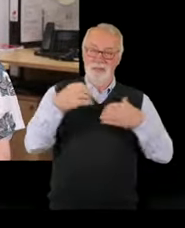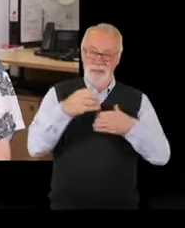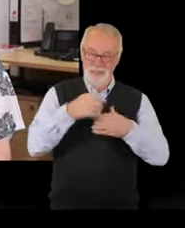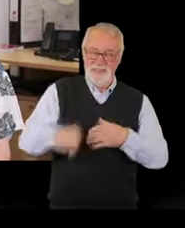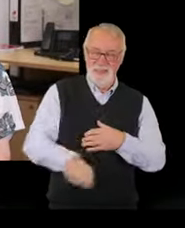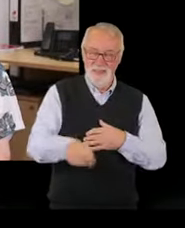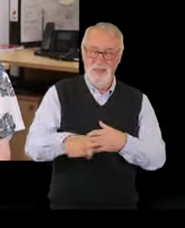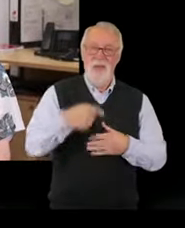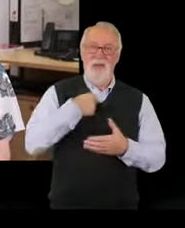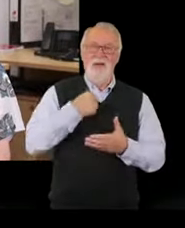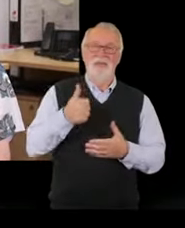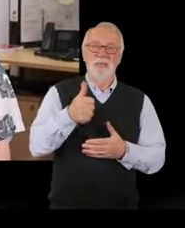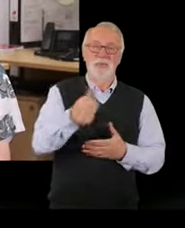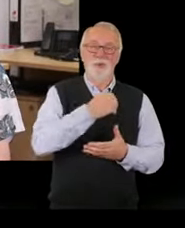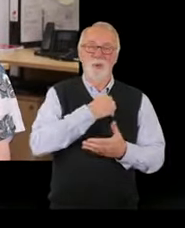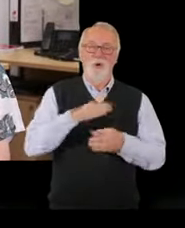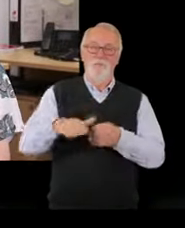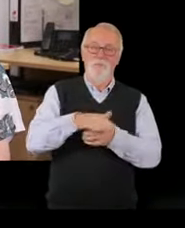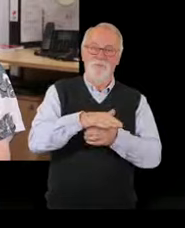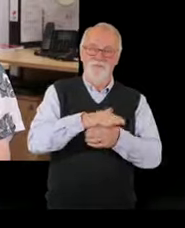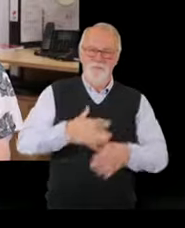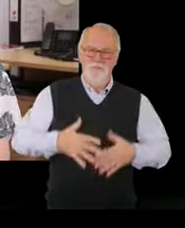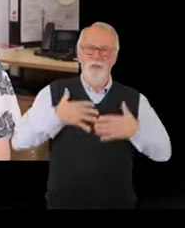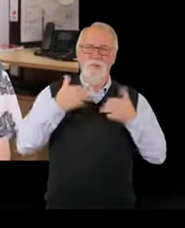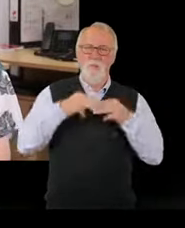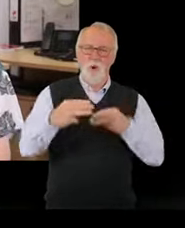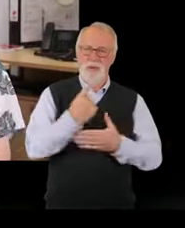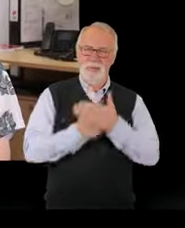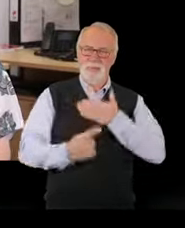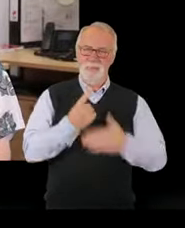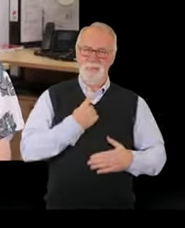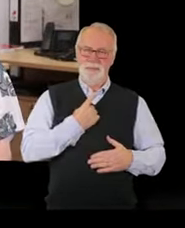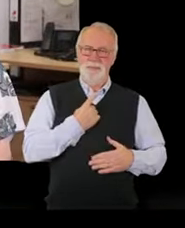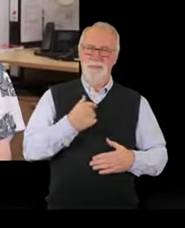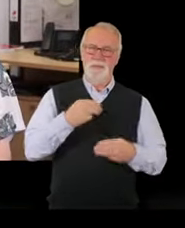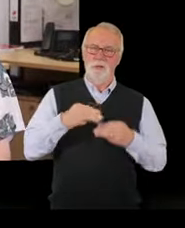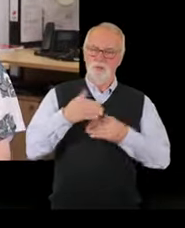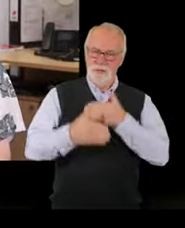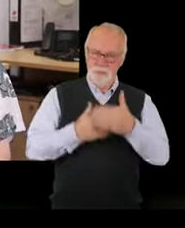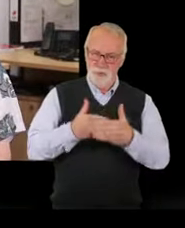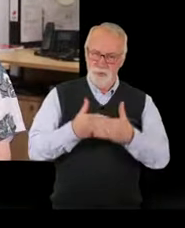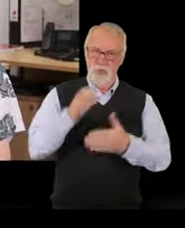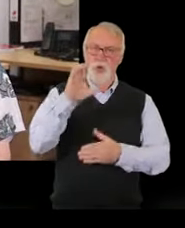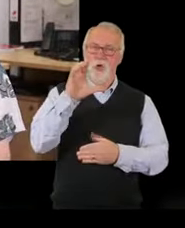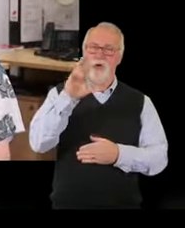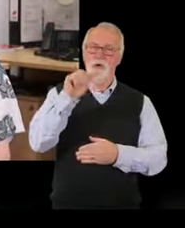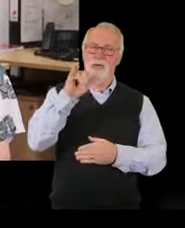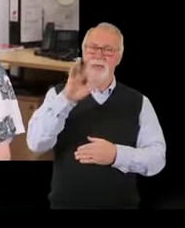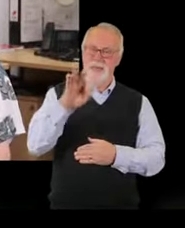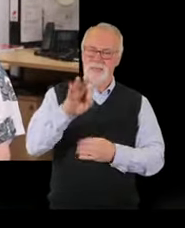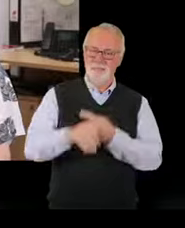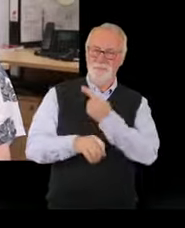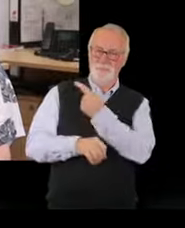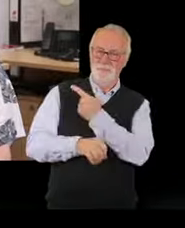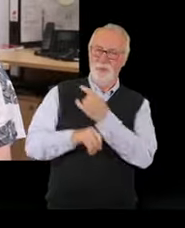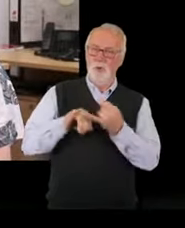up to using a cane and being able to feel a bit more independence but it was a